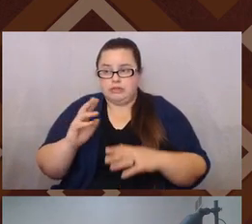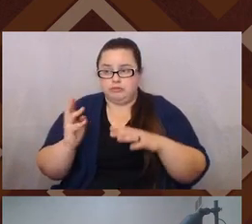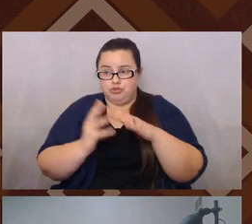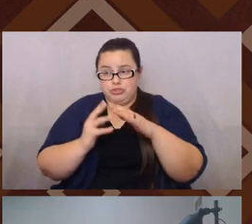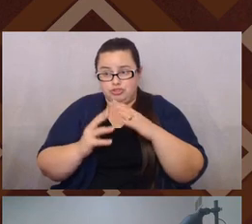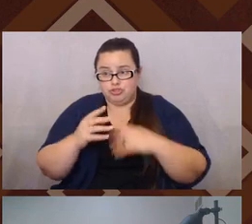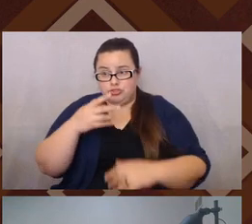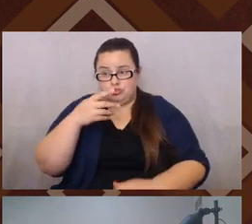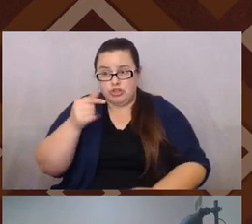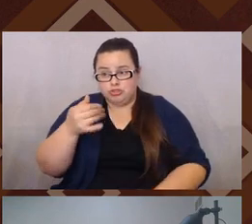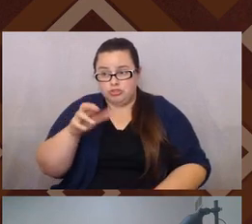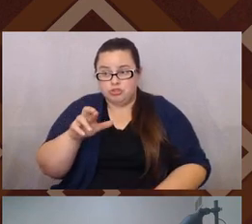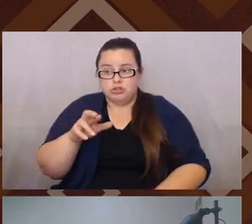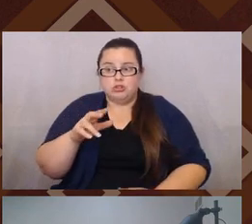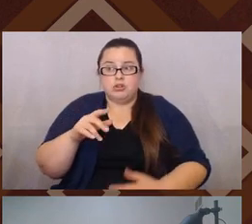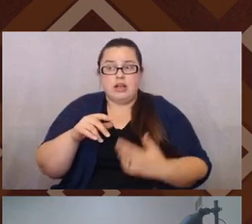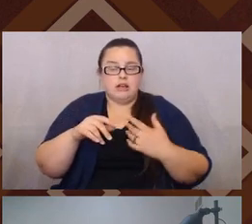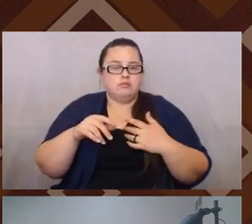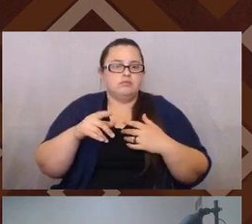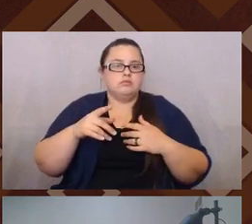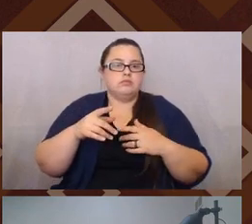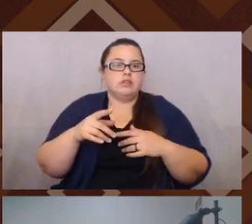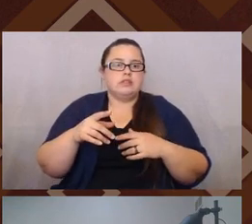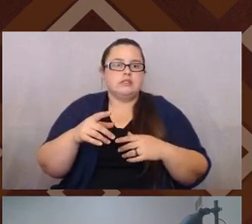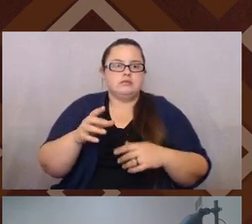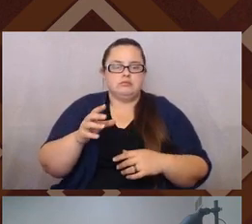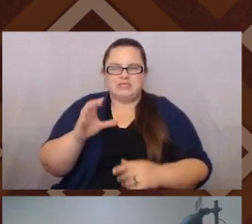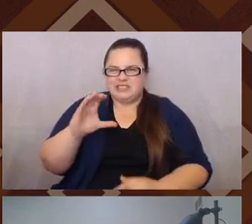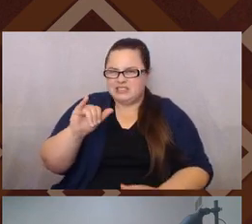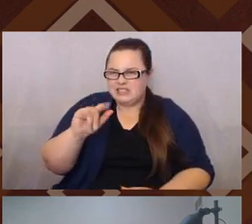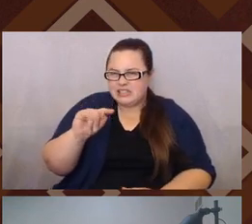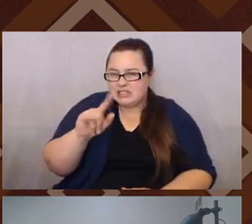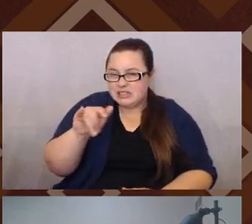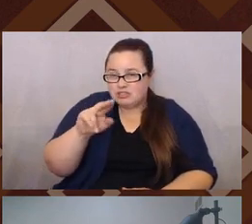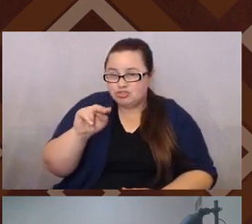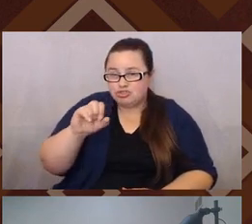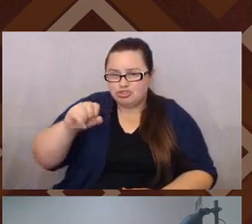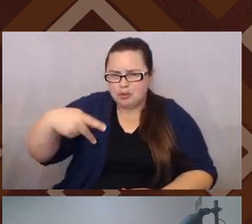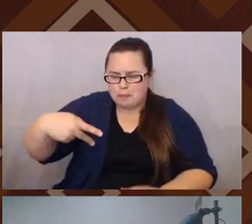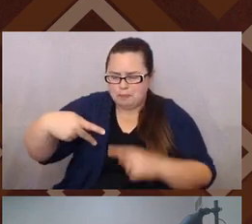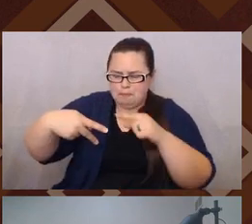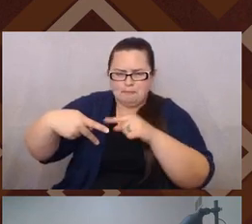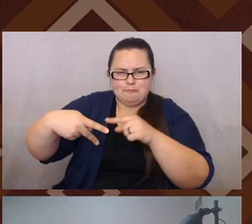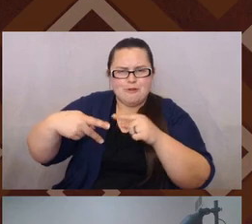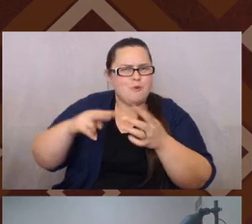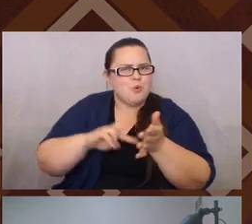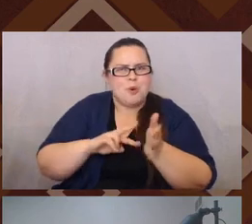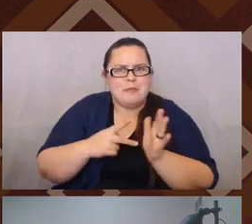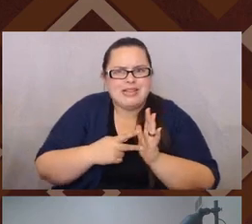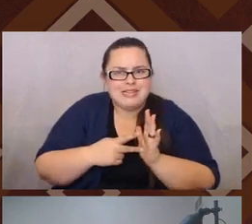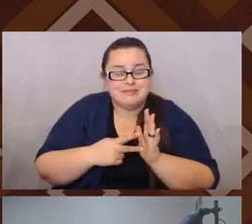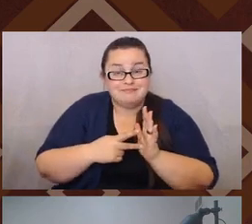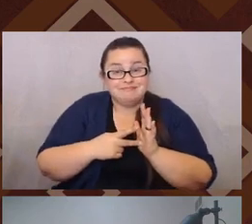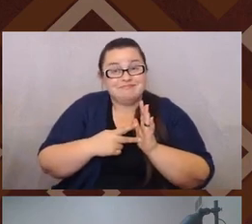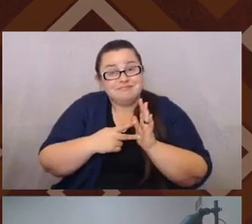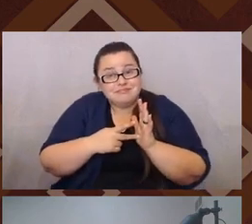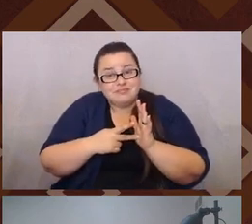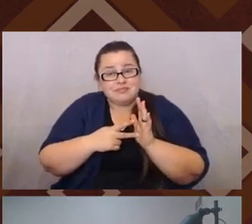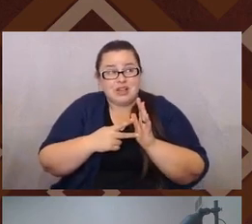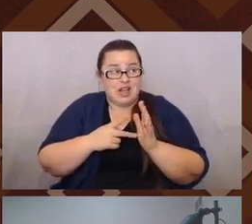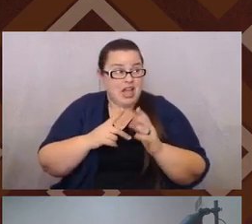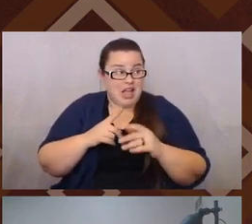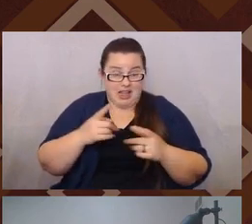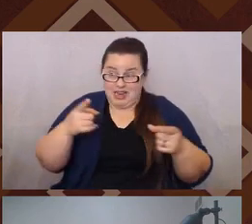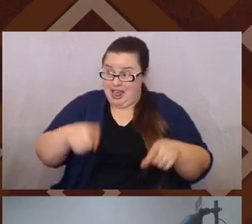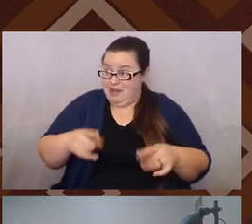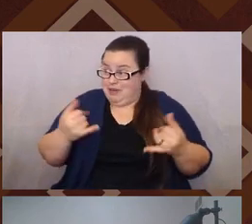citizenship and what does that actually mean? Right. Um, but the reality is, is that children are being separated from their family at the border and